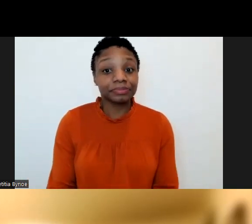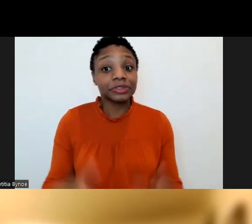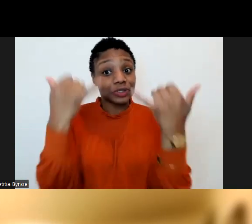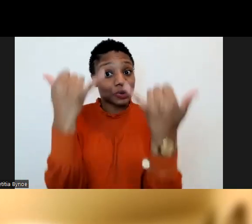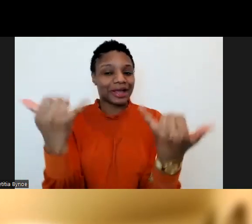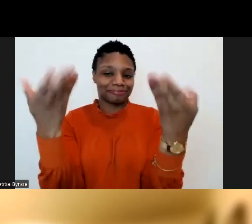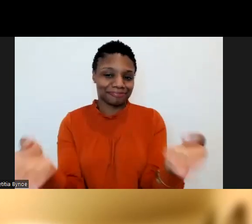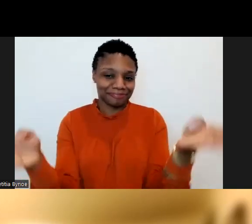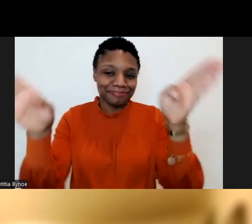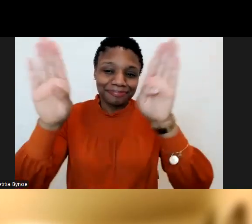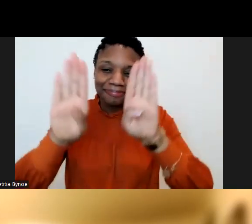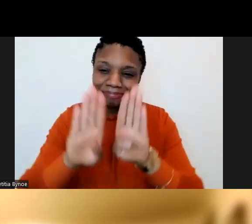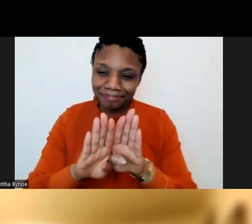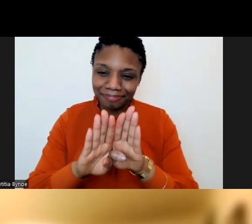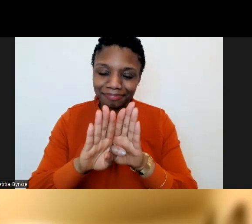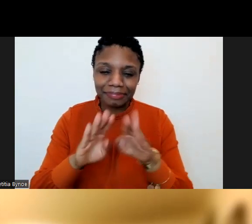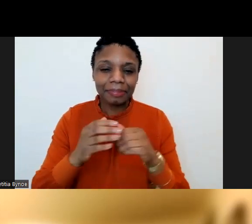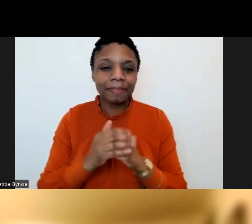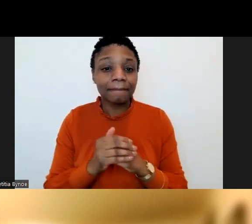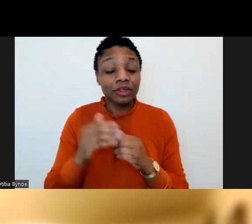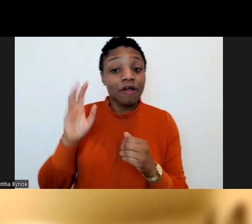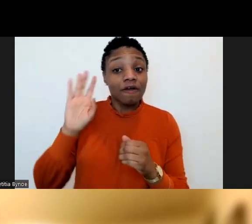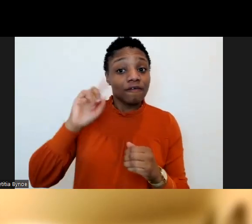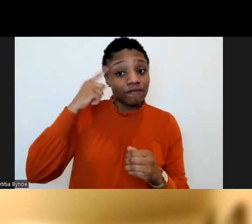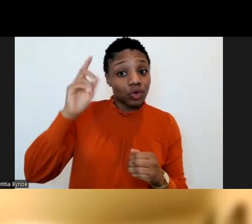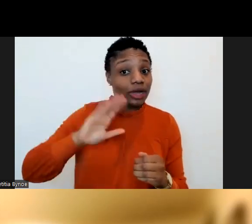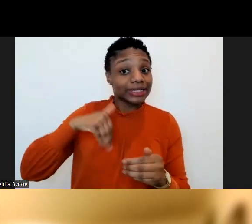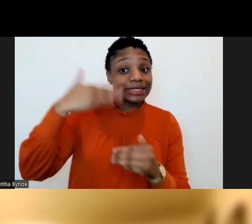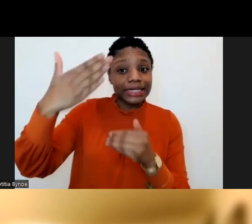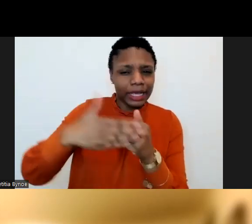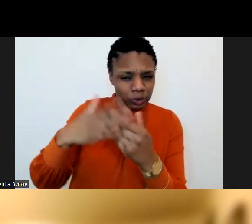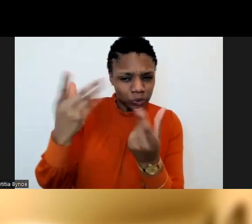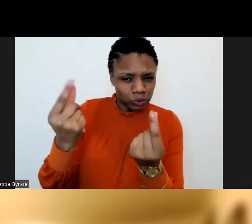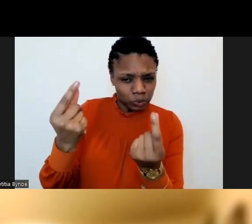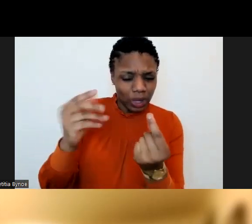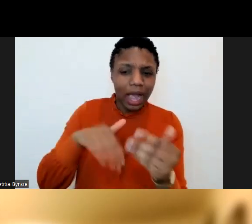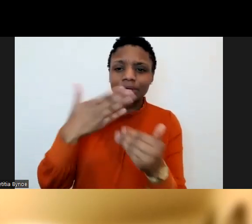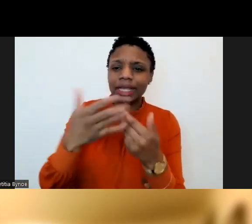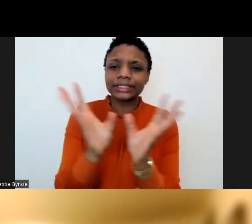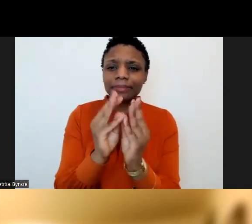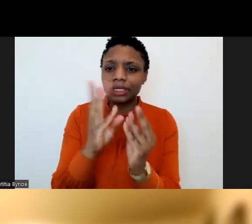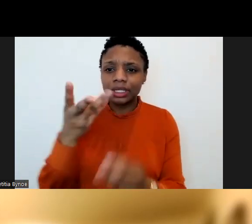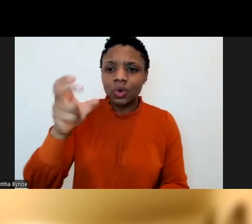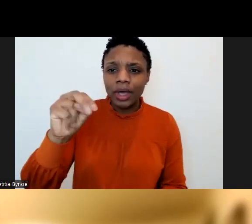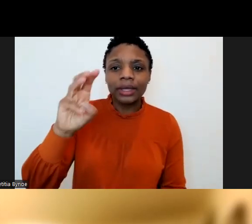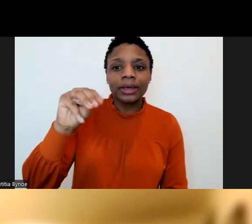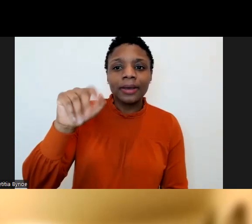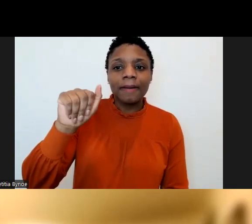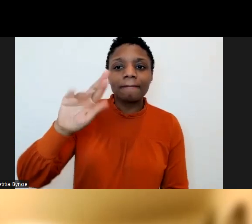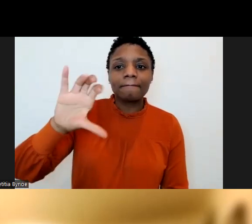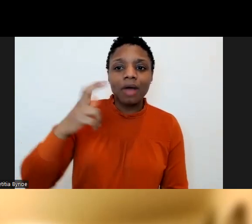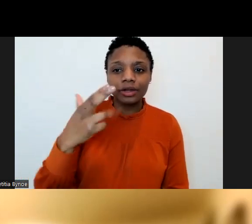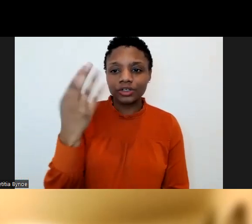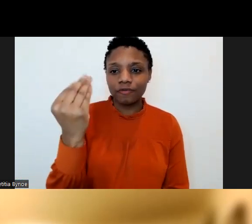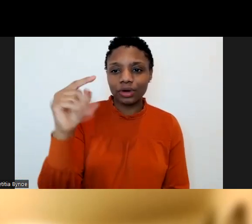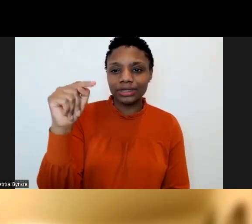closing. For next steps, our next meeting is March 14th.